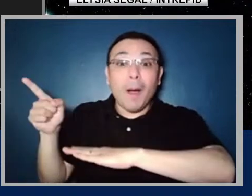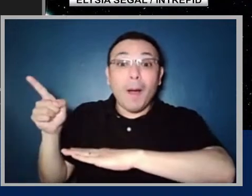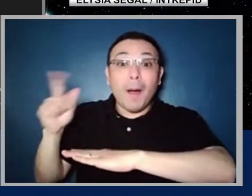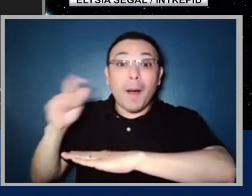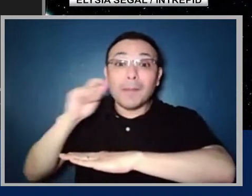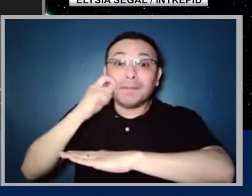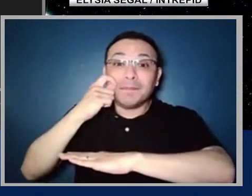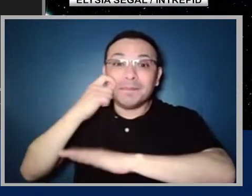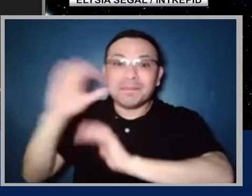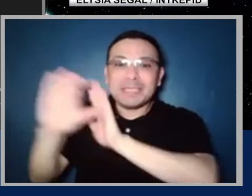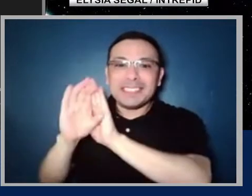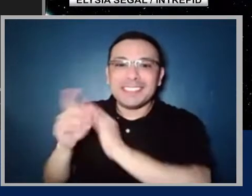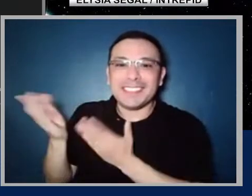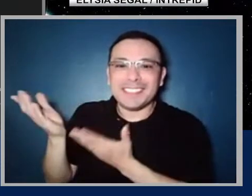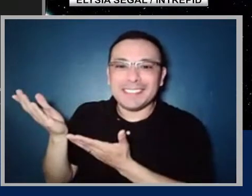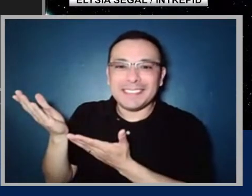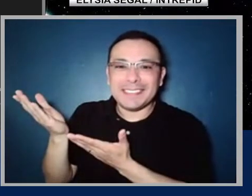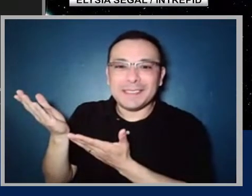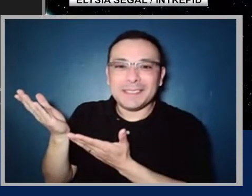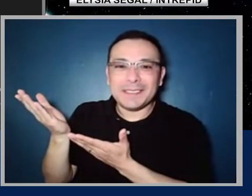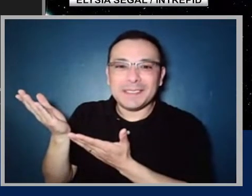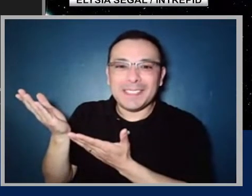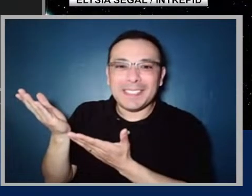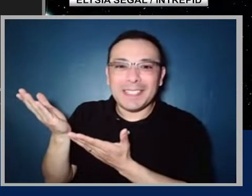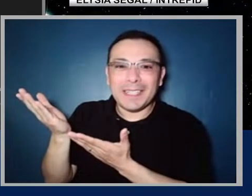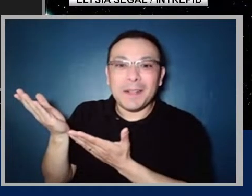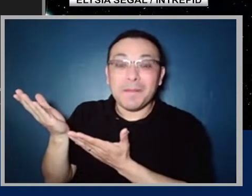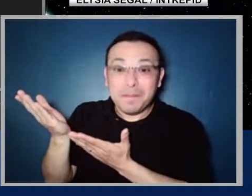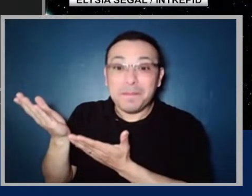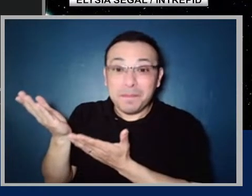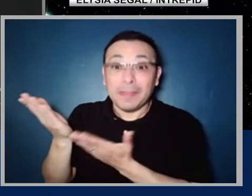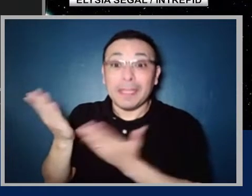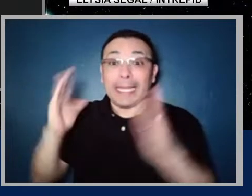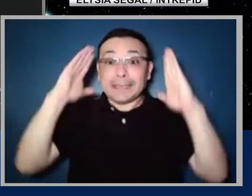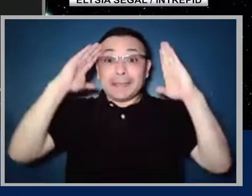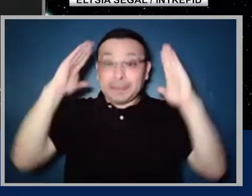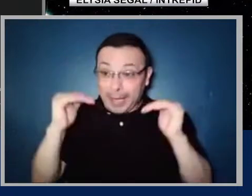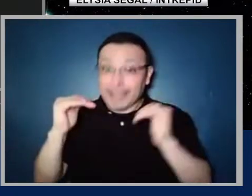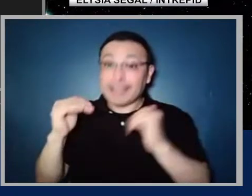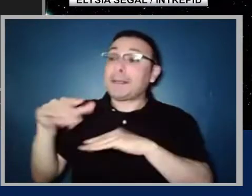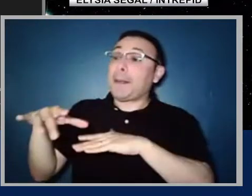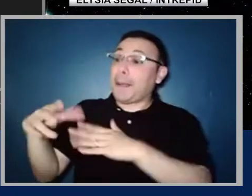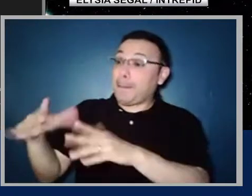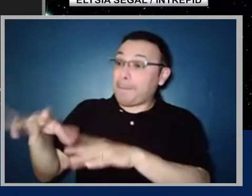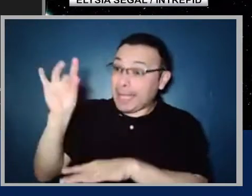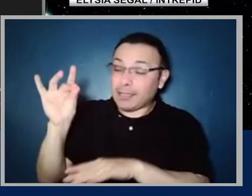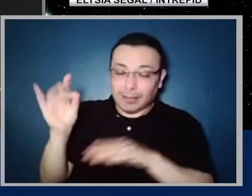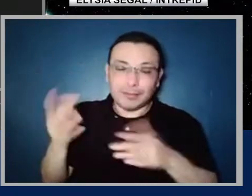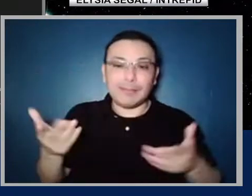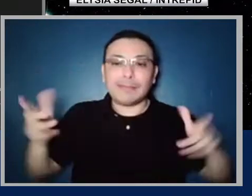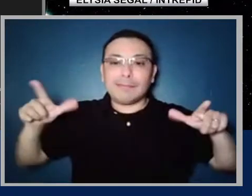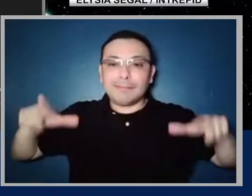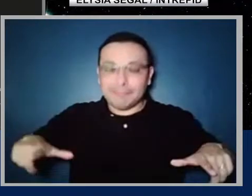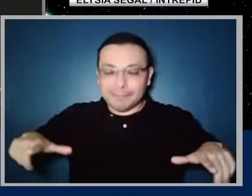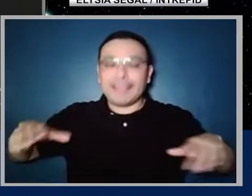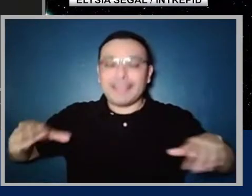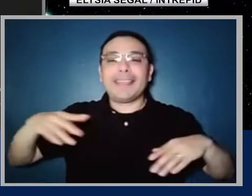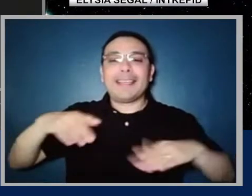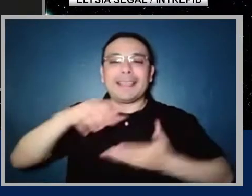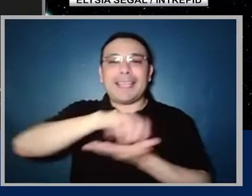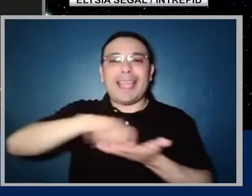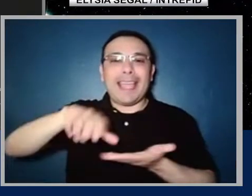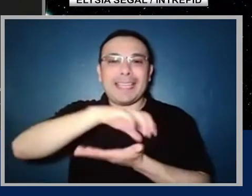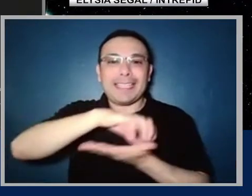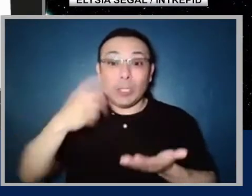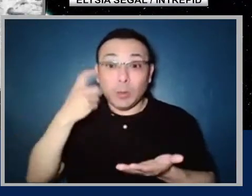so that's right, because we were expecting to have them. So they made a giant welcome home cake. And if you look closely in the picture, you can actually see they're cutting it